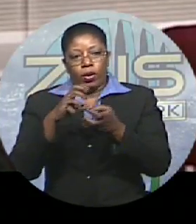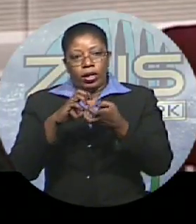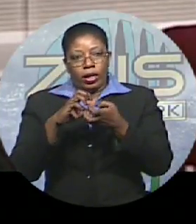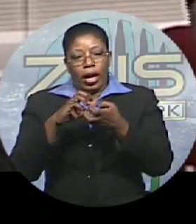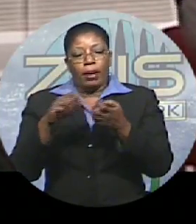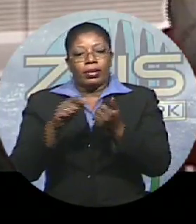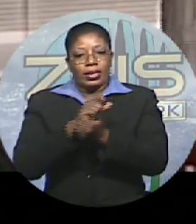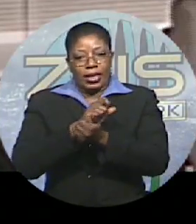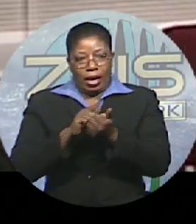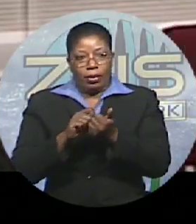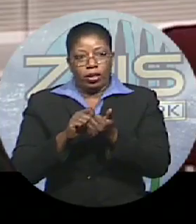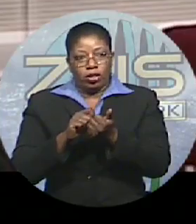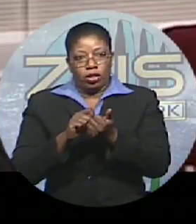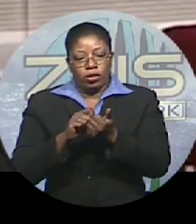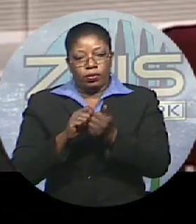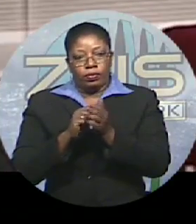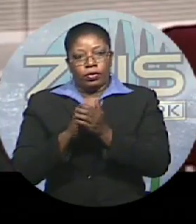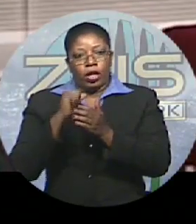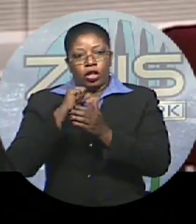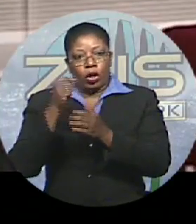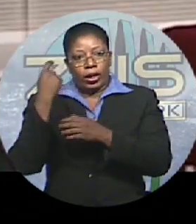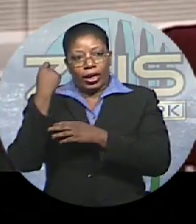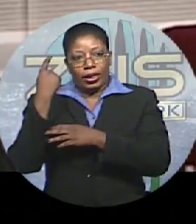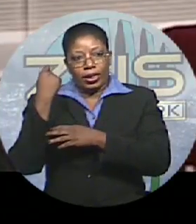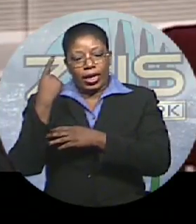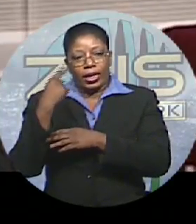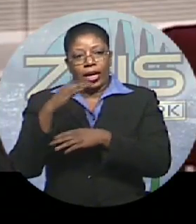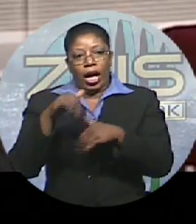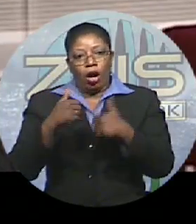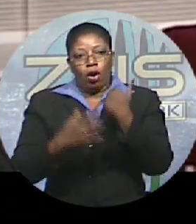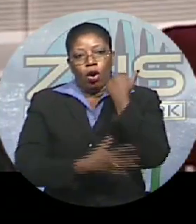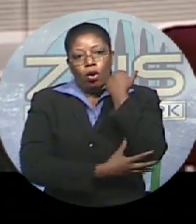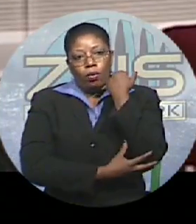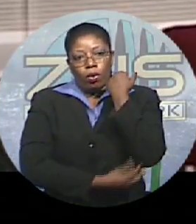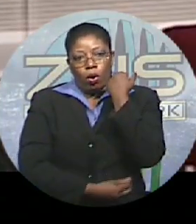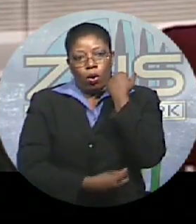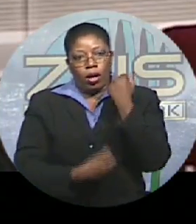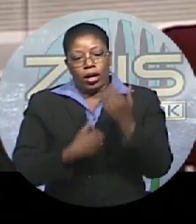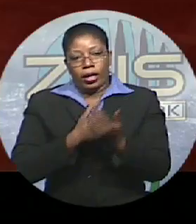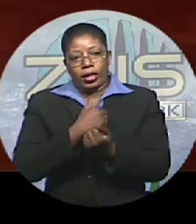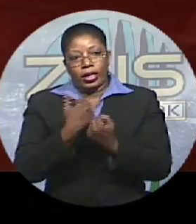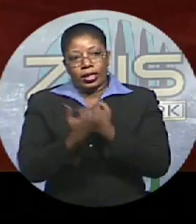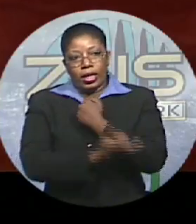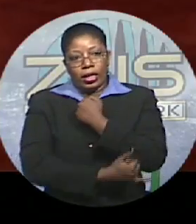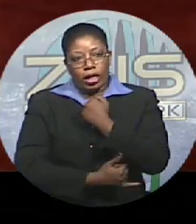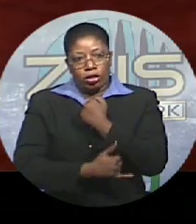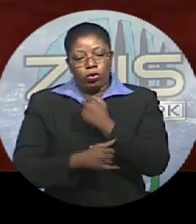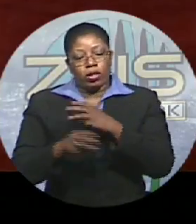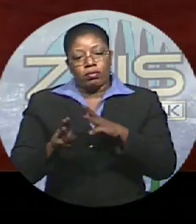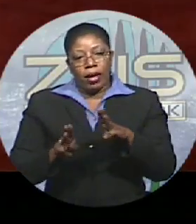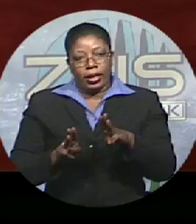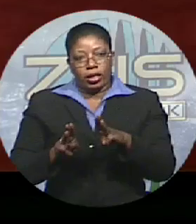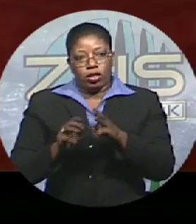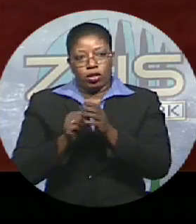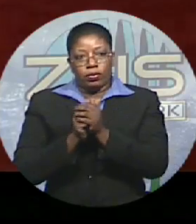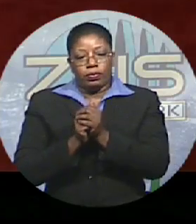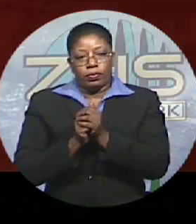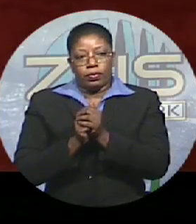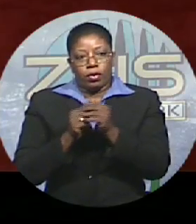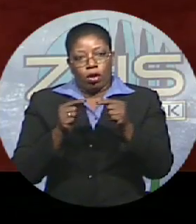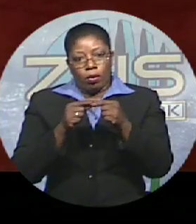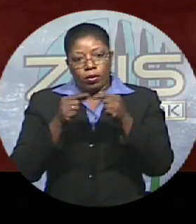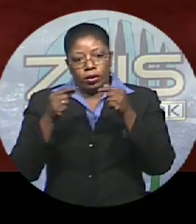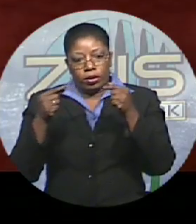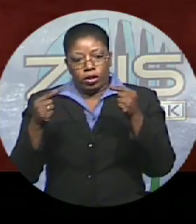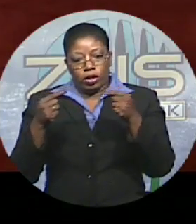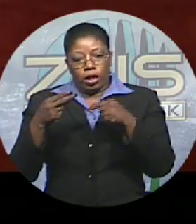government, not clearly assessing and understanding how poorly this country was managed. The opposition business in the